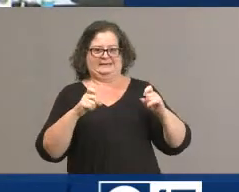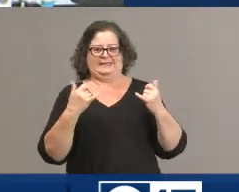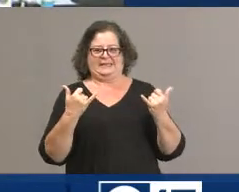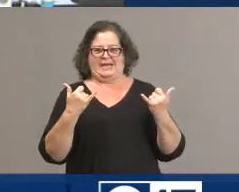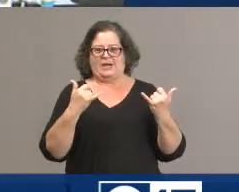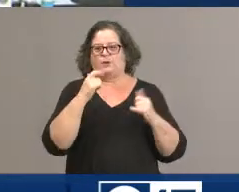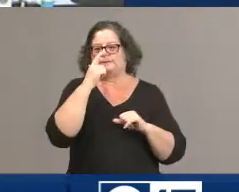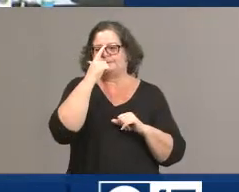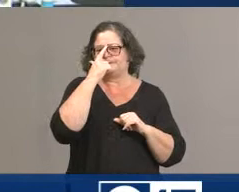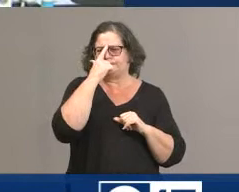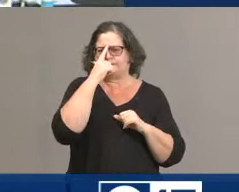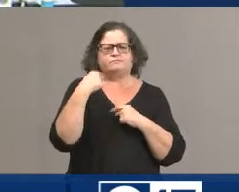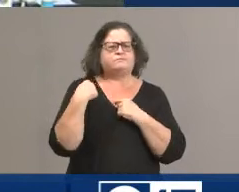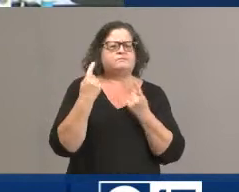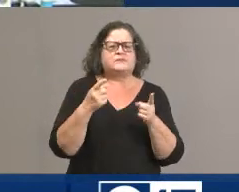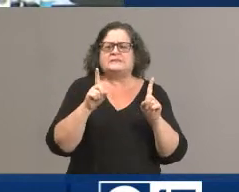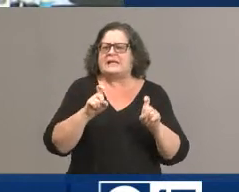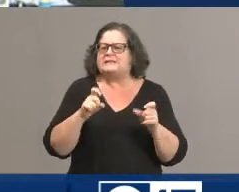Arizona, we've done over